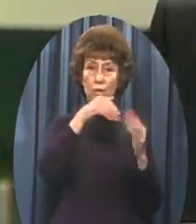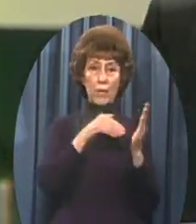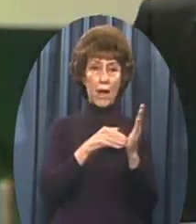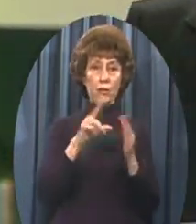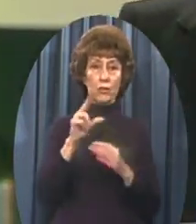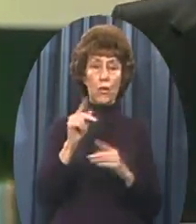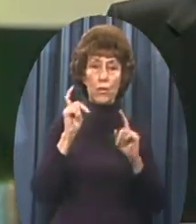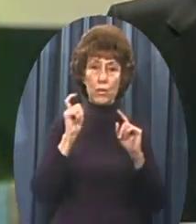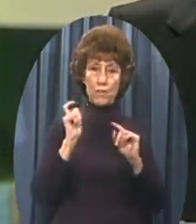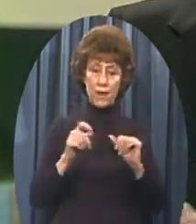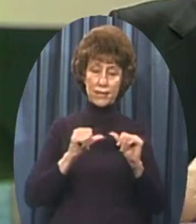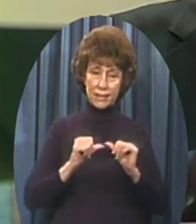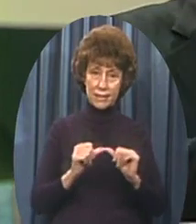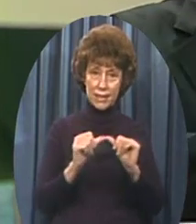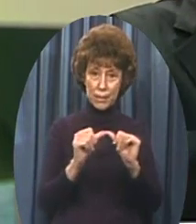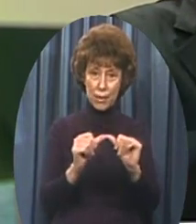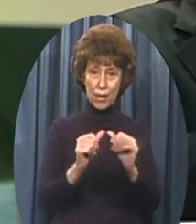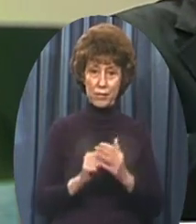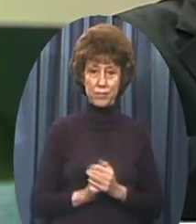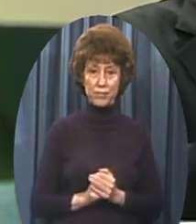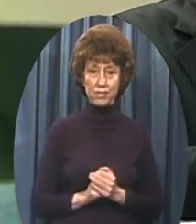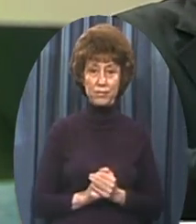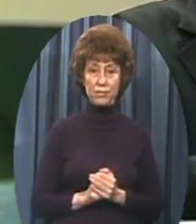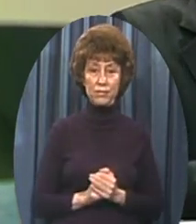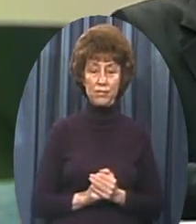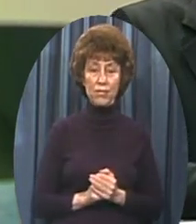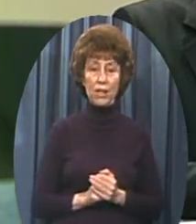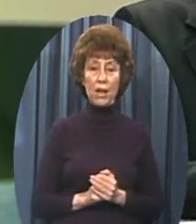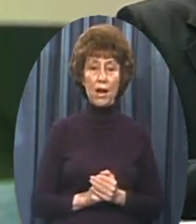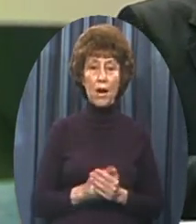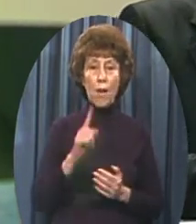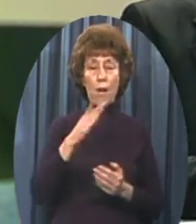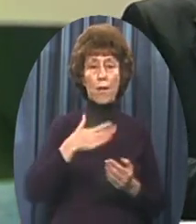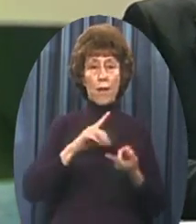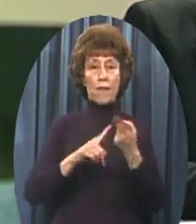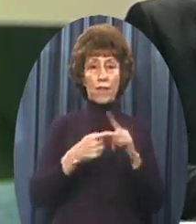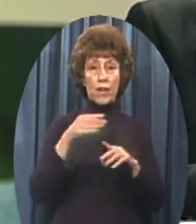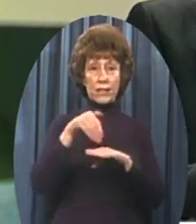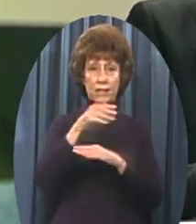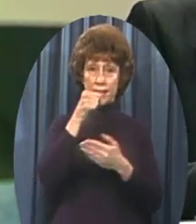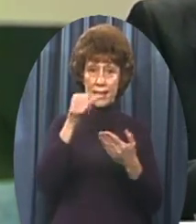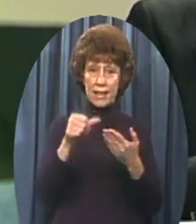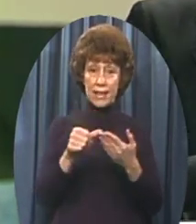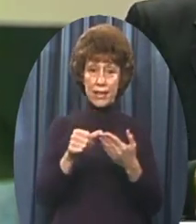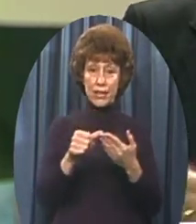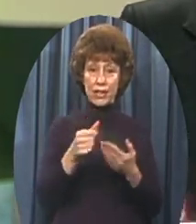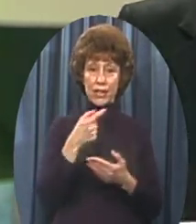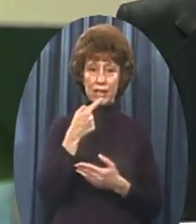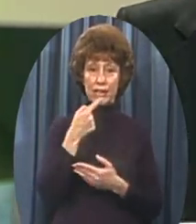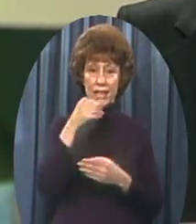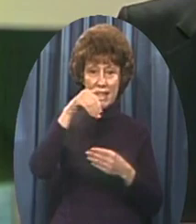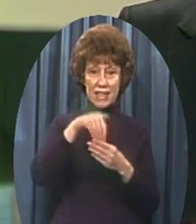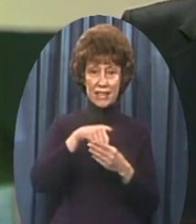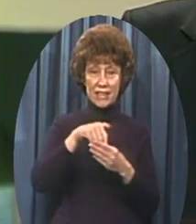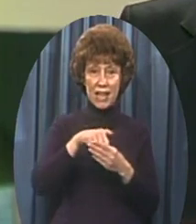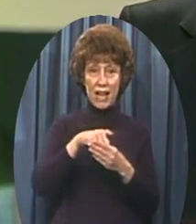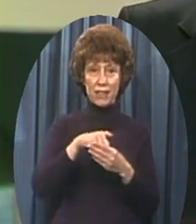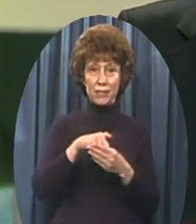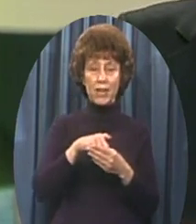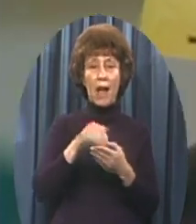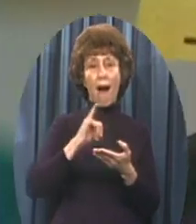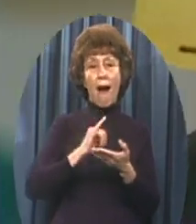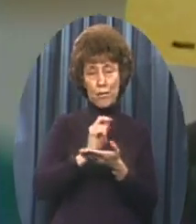here. It says highly confidential on the bottom. And inside, I've asked for a vote of